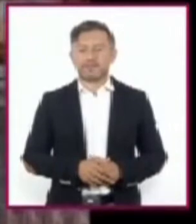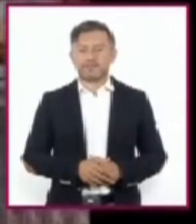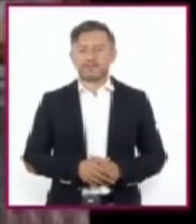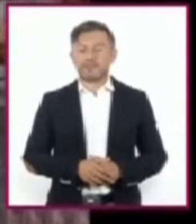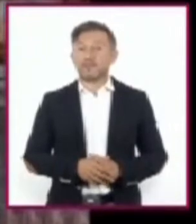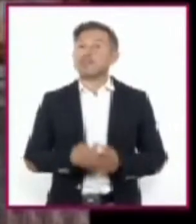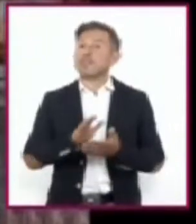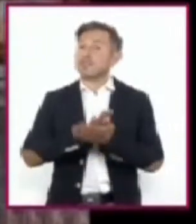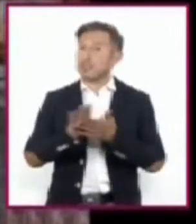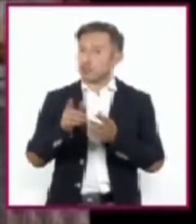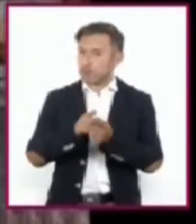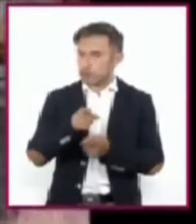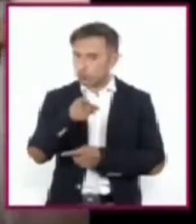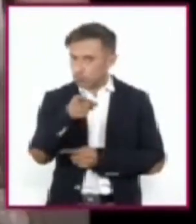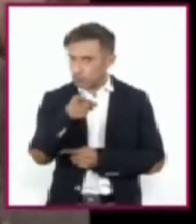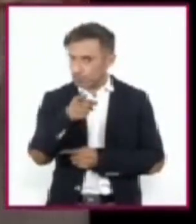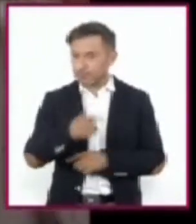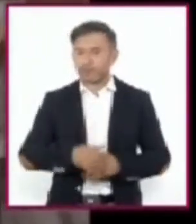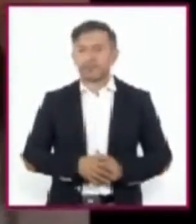Nice to meet you.